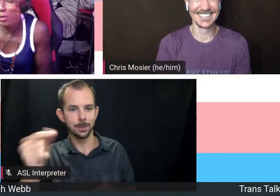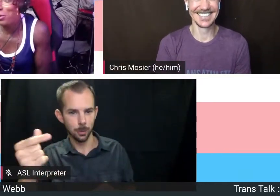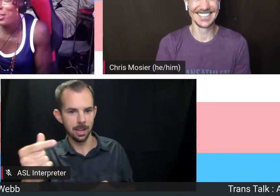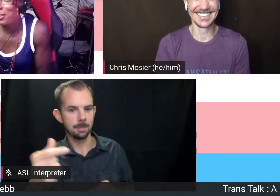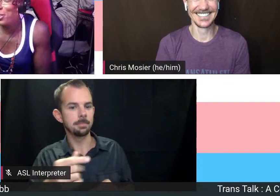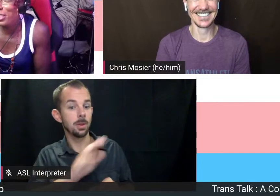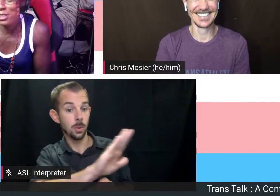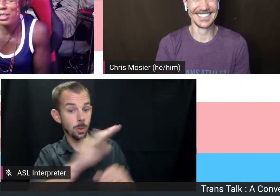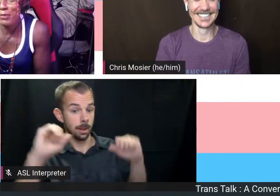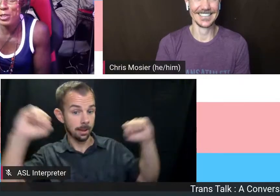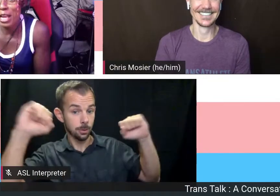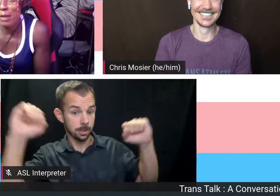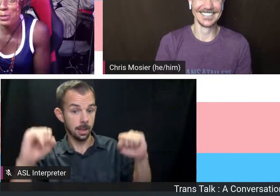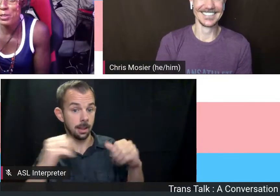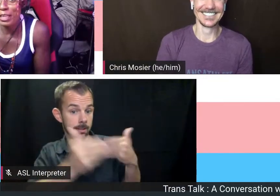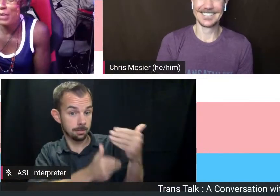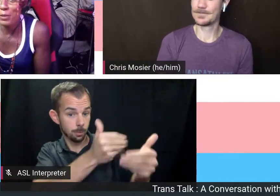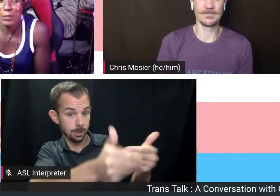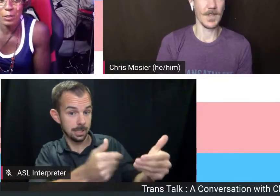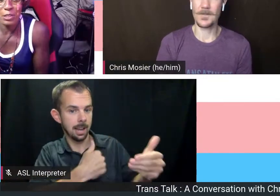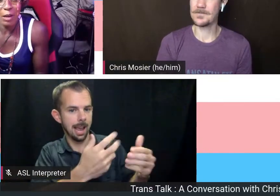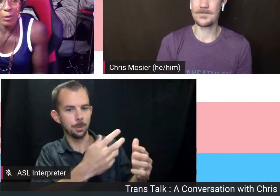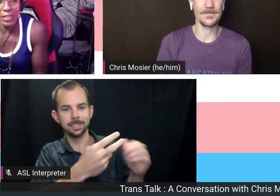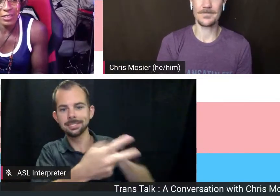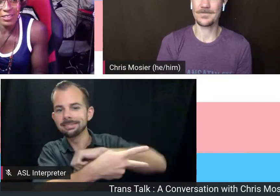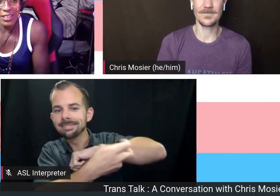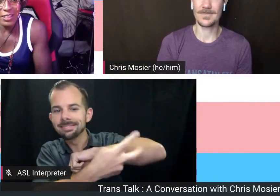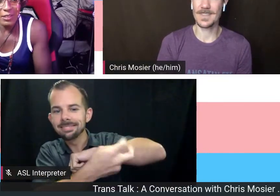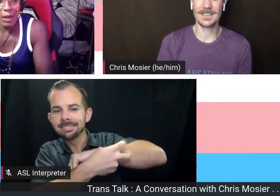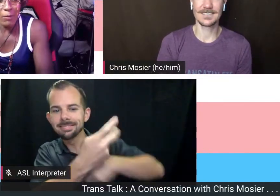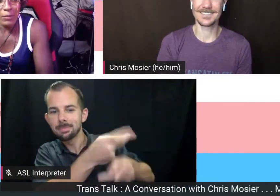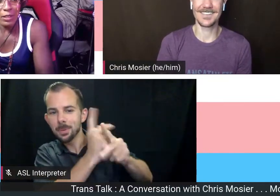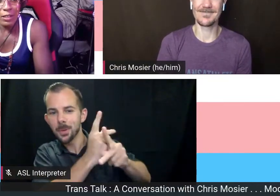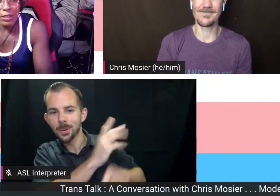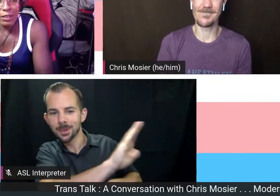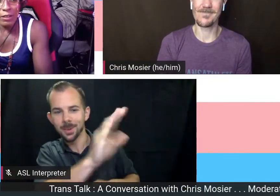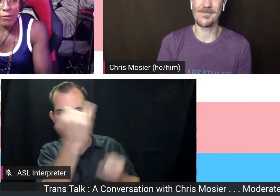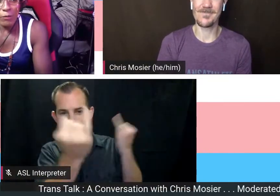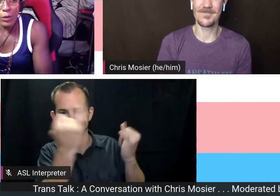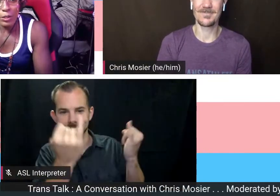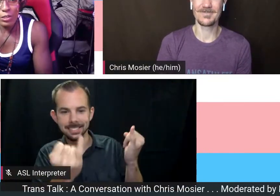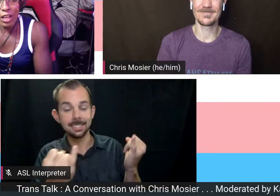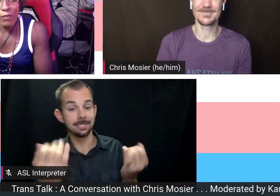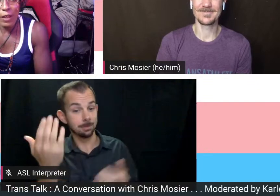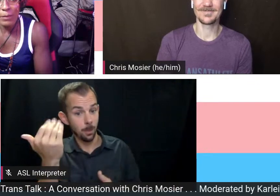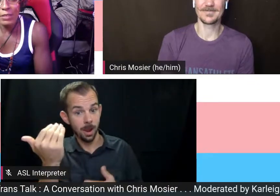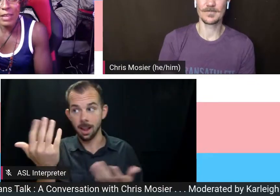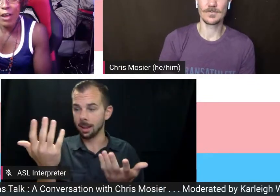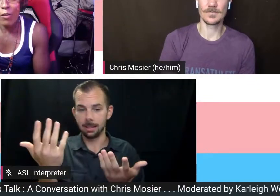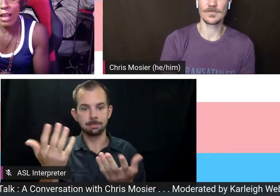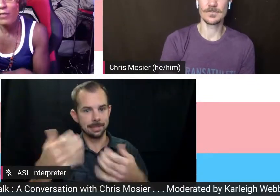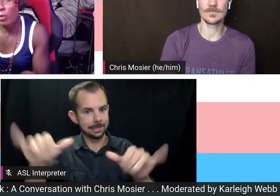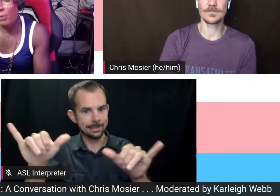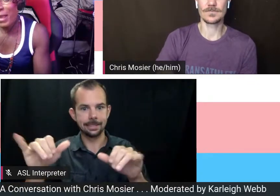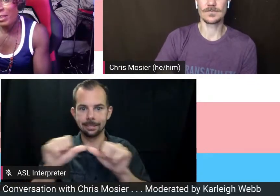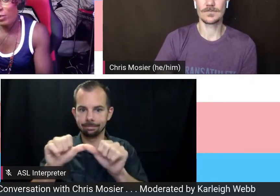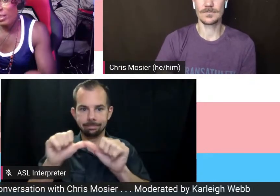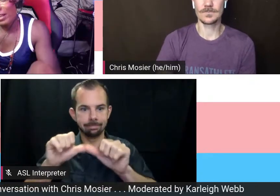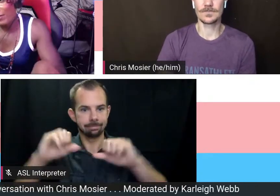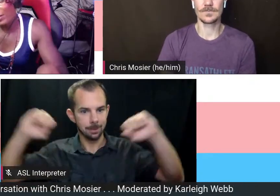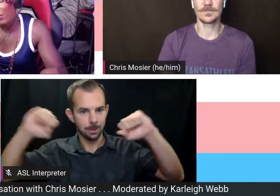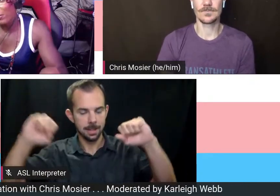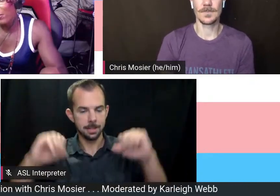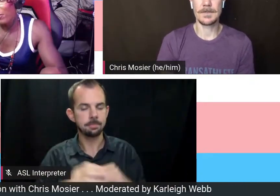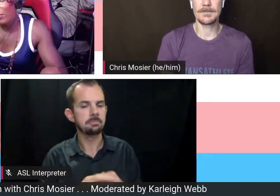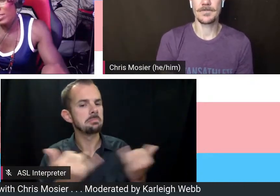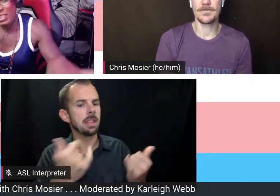because the season never stops, even if there's not races. Now, for yourself, I mean, now having looked back on it